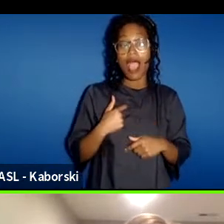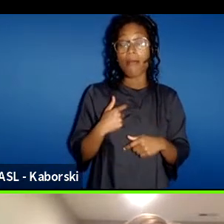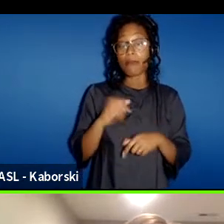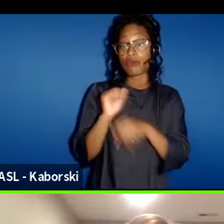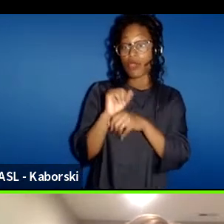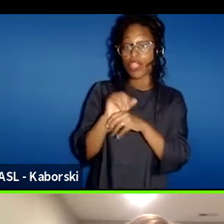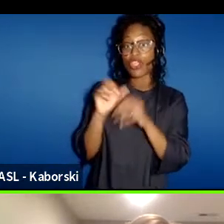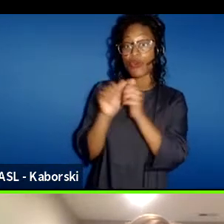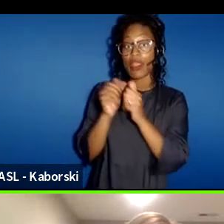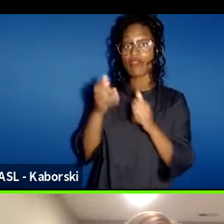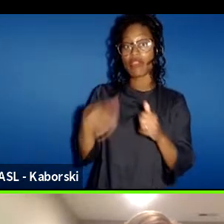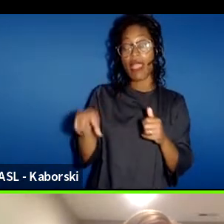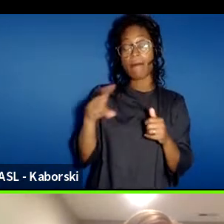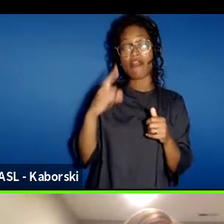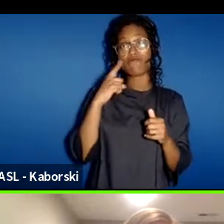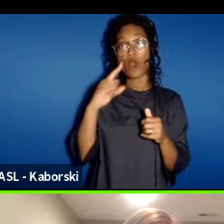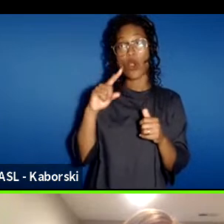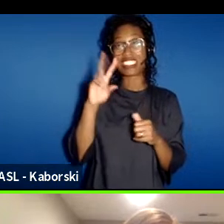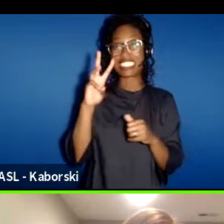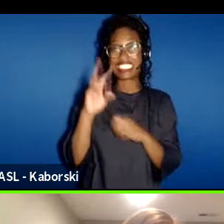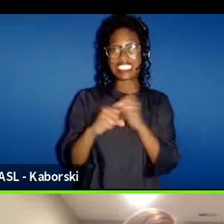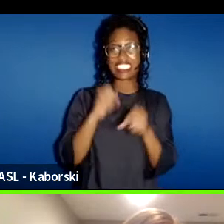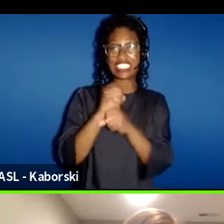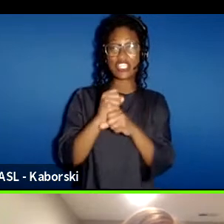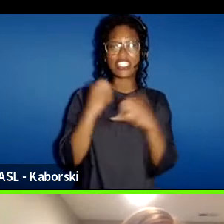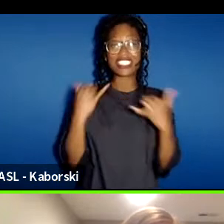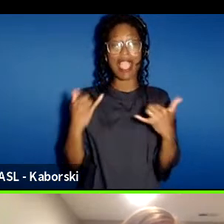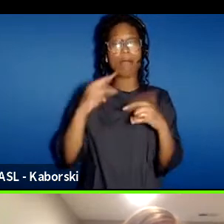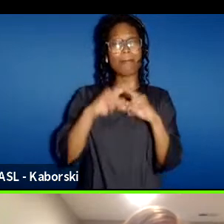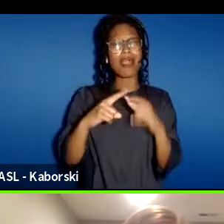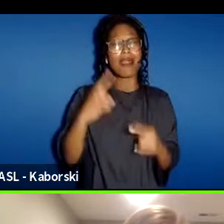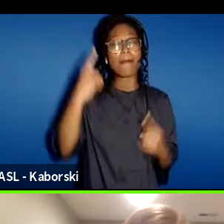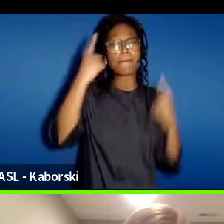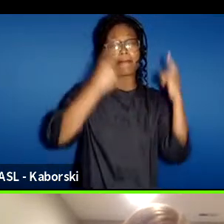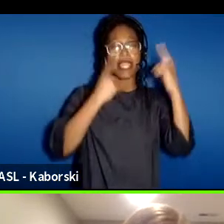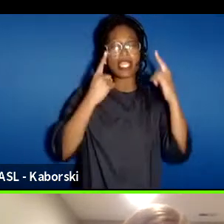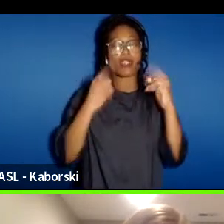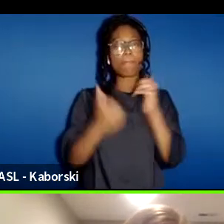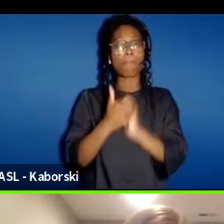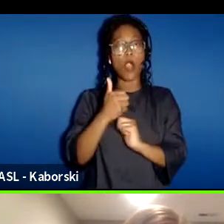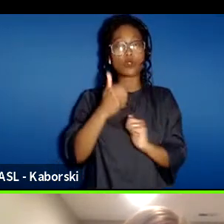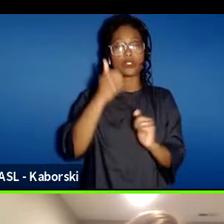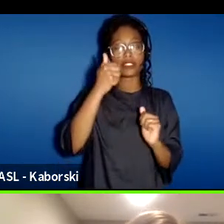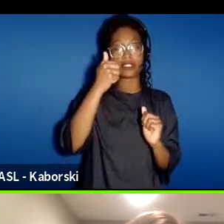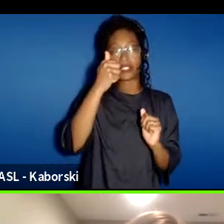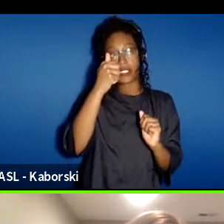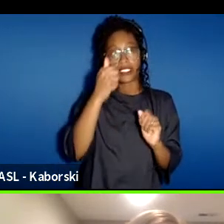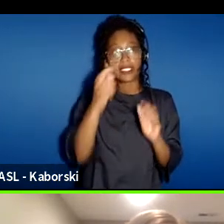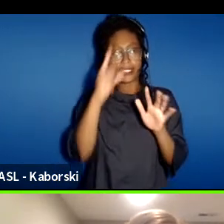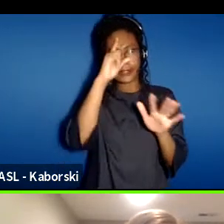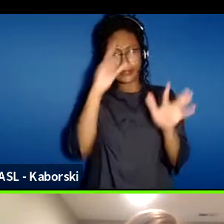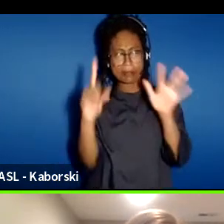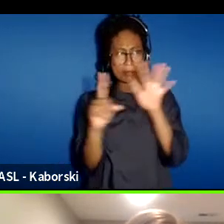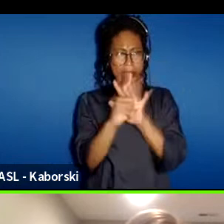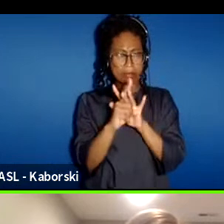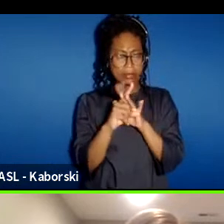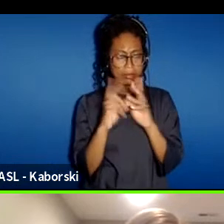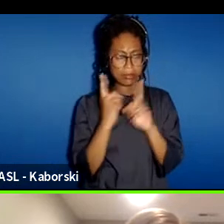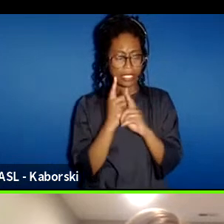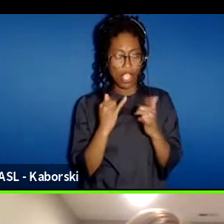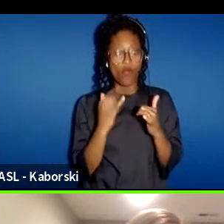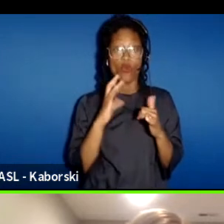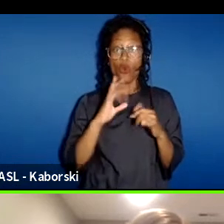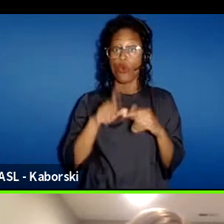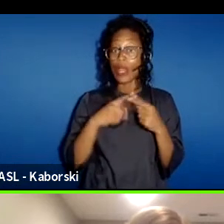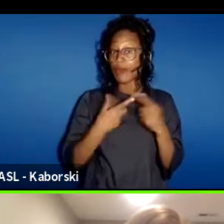now. But I know like one of the things that stands out to me the most is when I came on board, we were actually in the